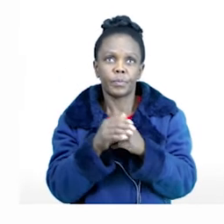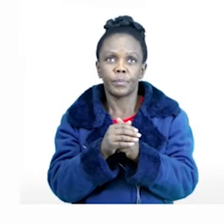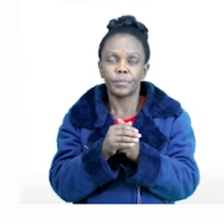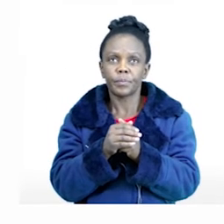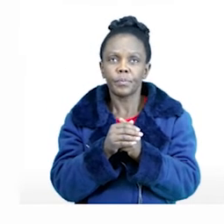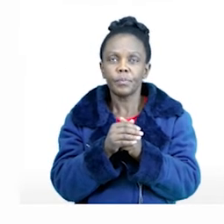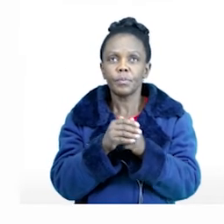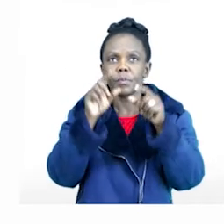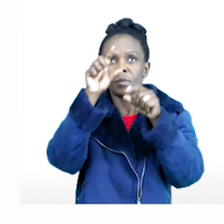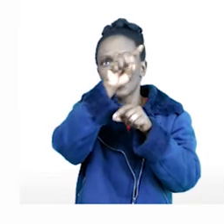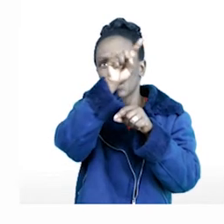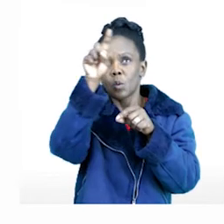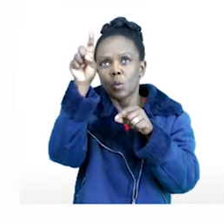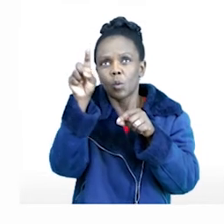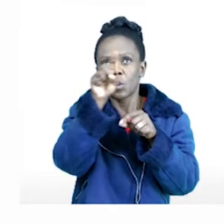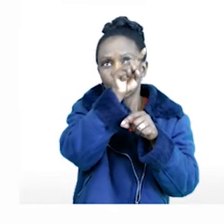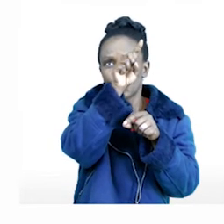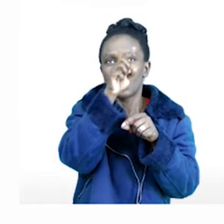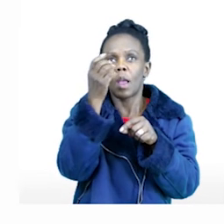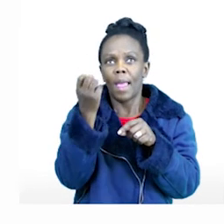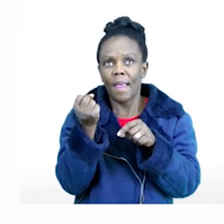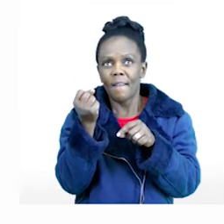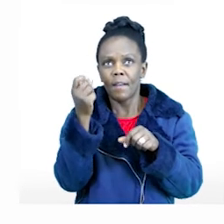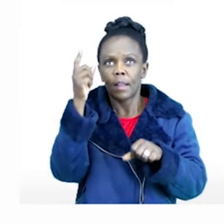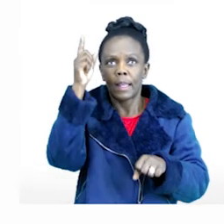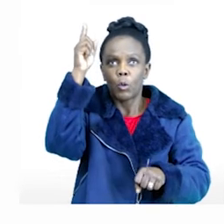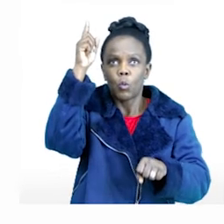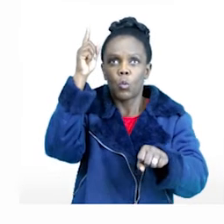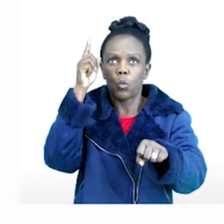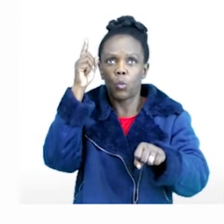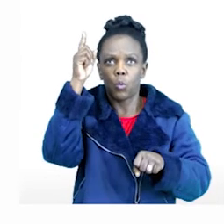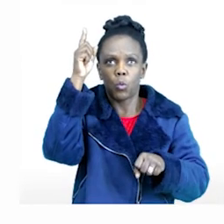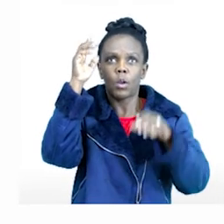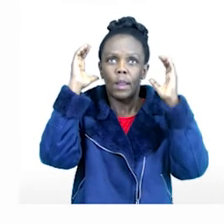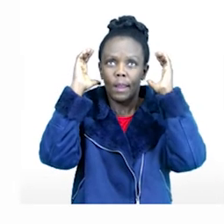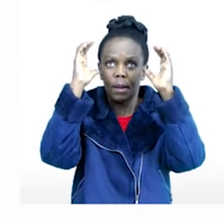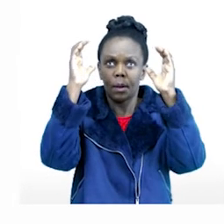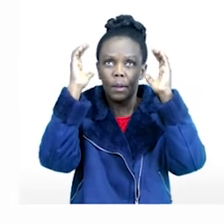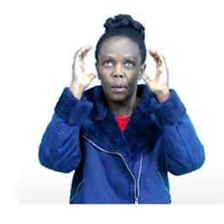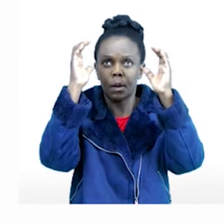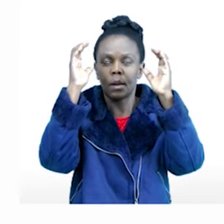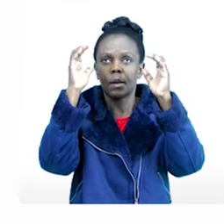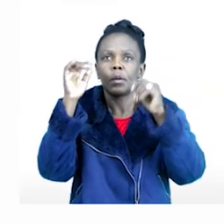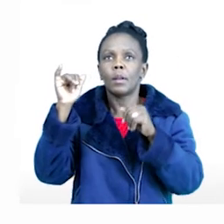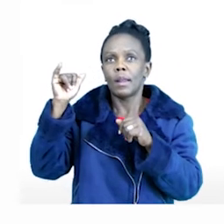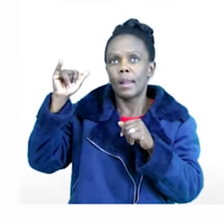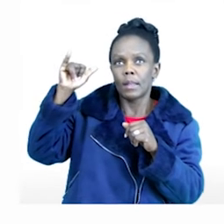a tractor, a bus, an aeroplane. Let's say it together. A